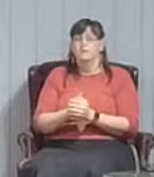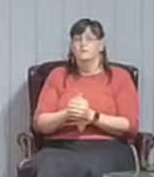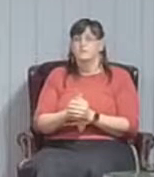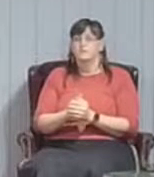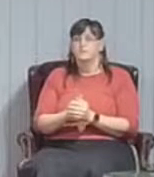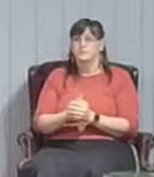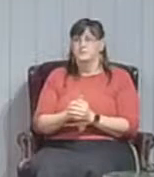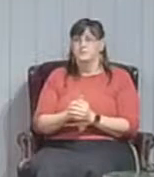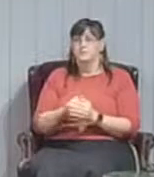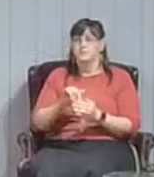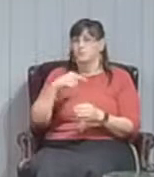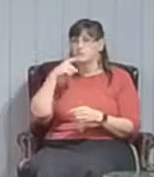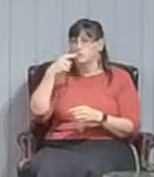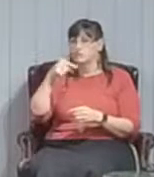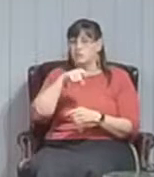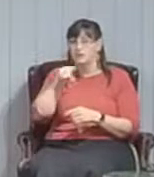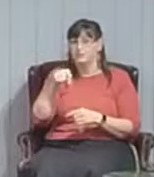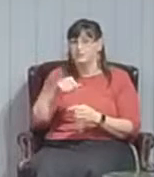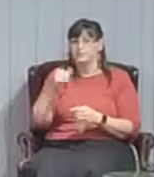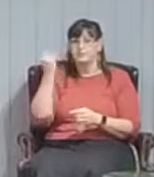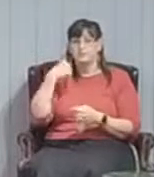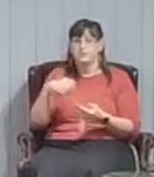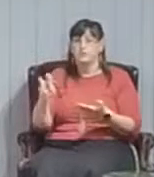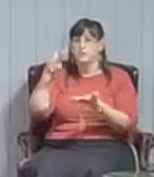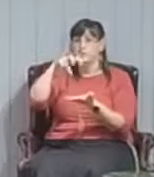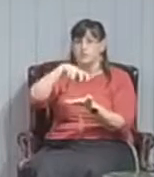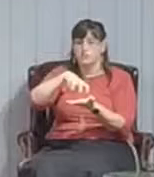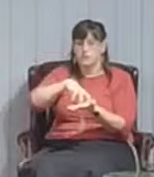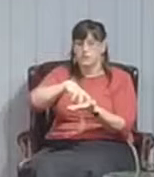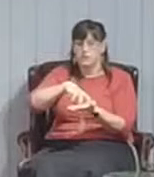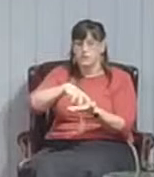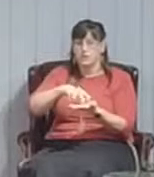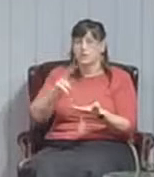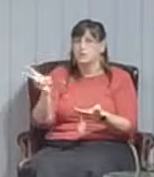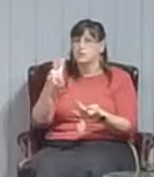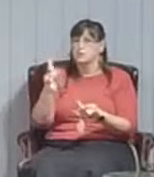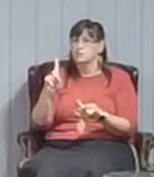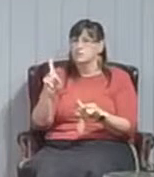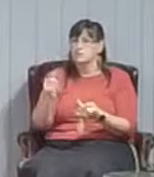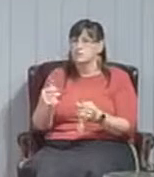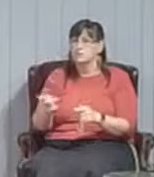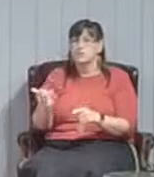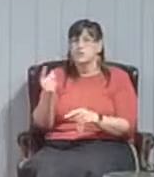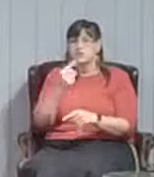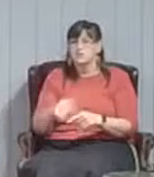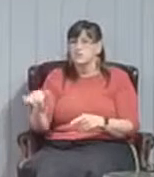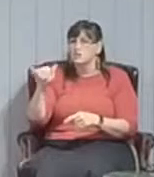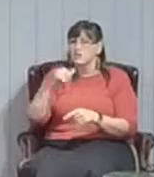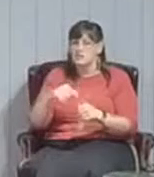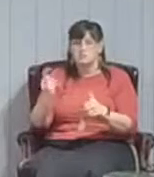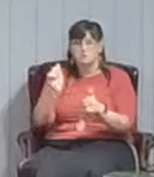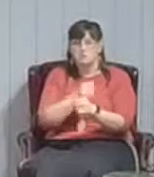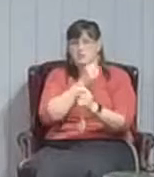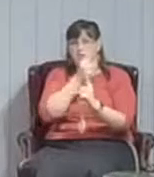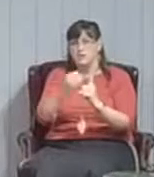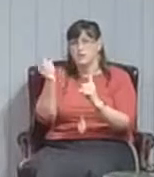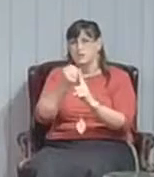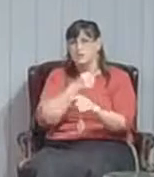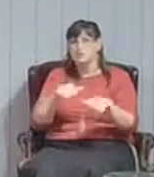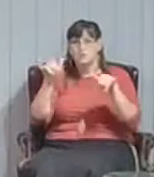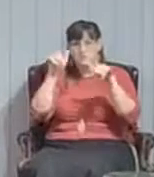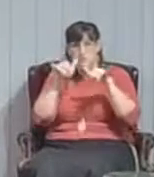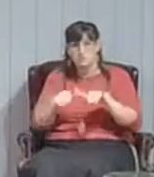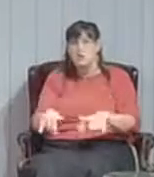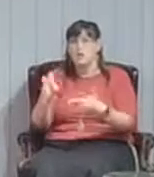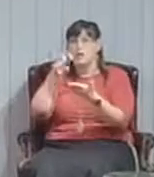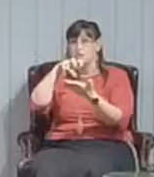God, I'm just going to tell you, if you get on your knees and something keeps beating you up, then you haven't gotten a hold of, stay on your knees and keep appealing to God